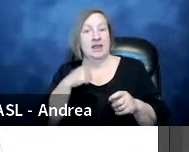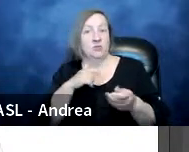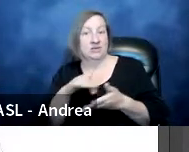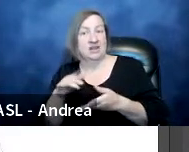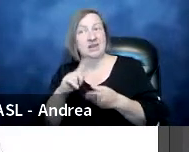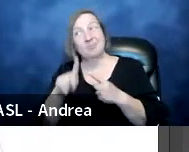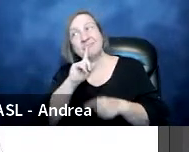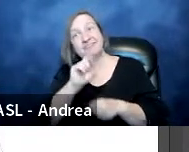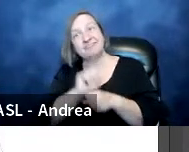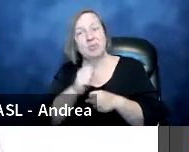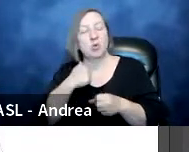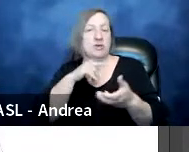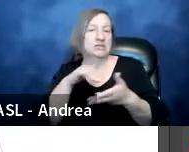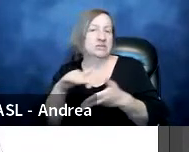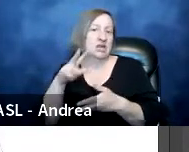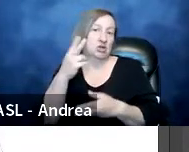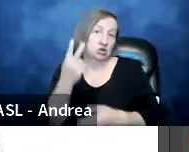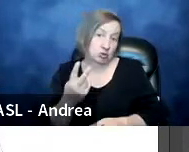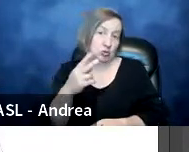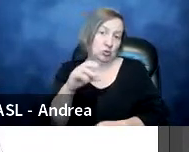lanes in the SEIS.